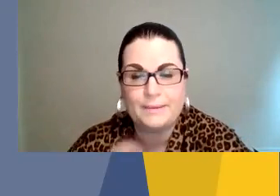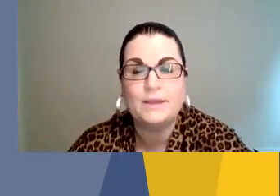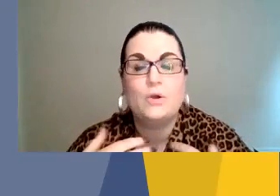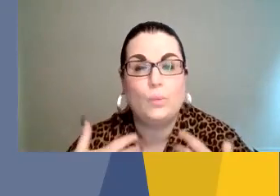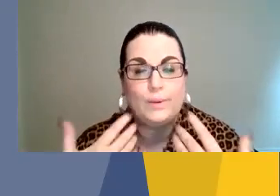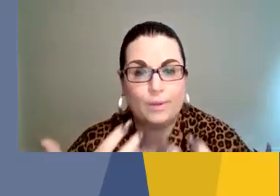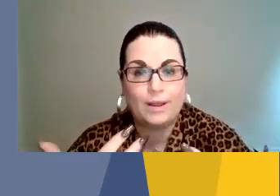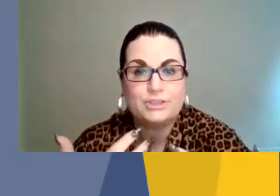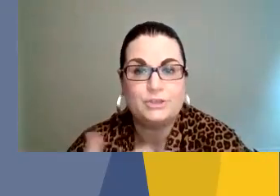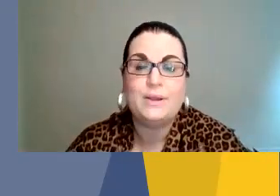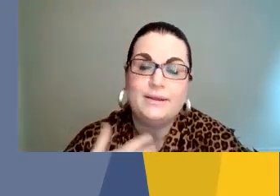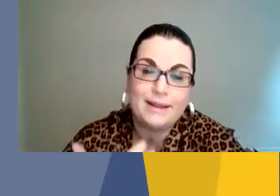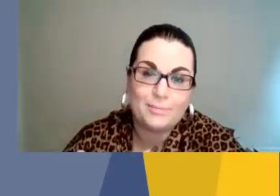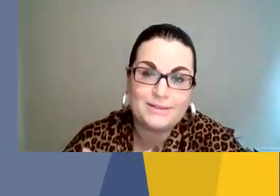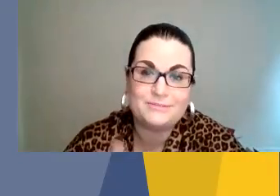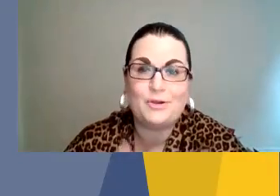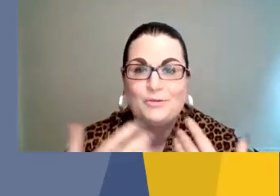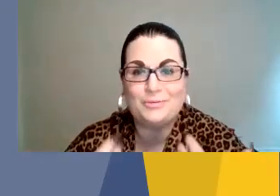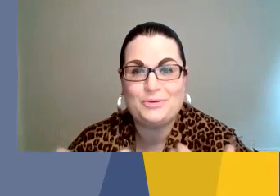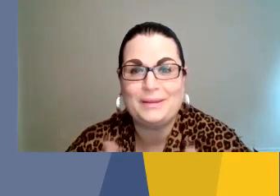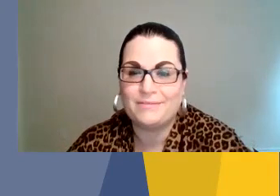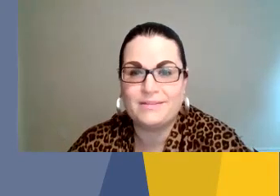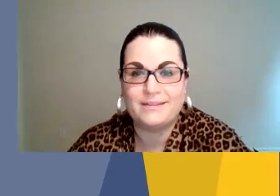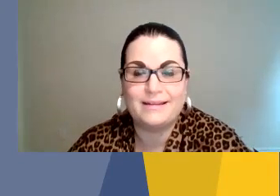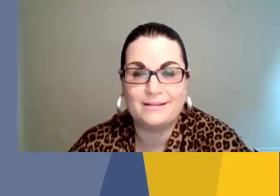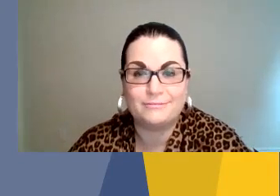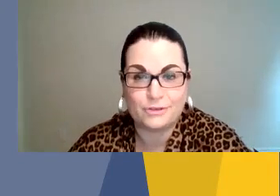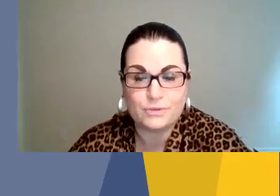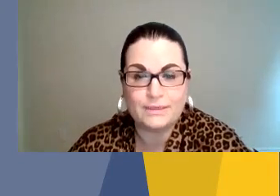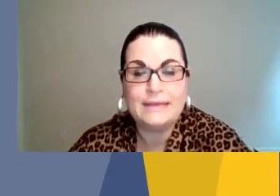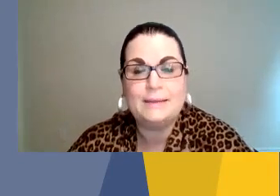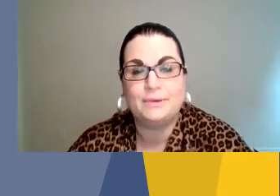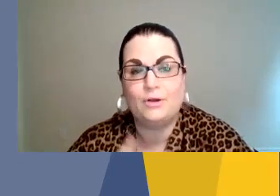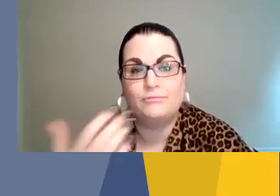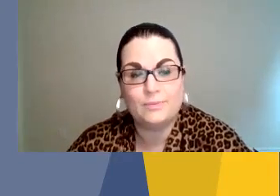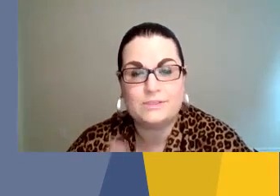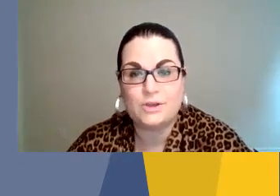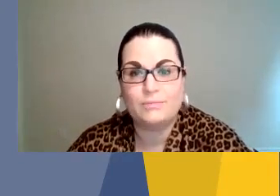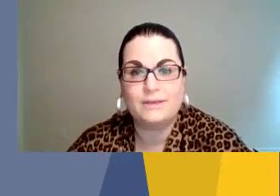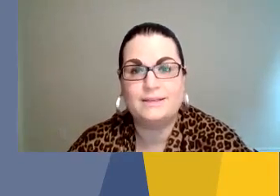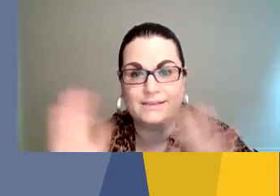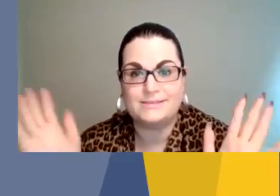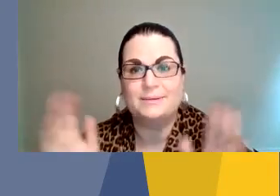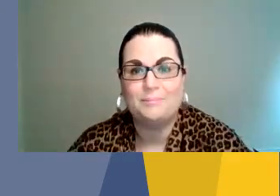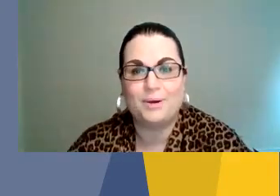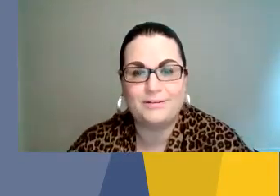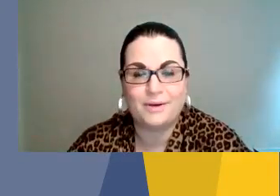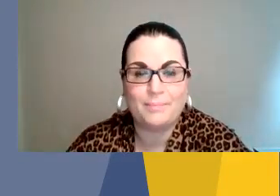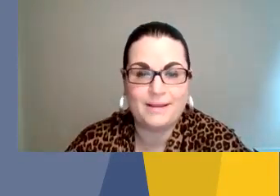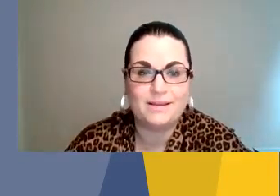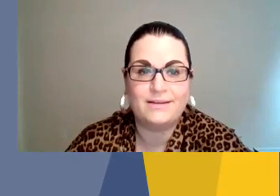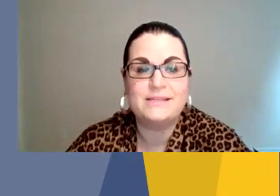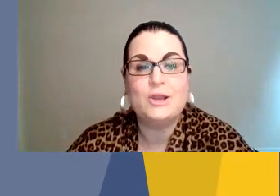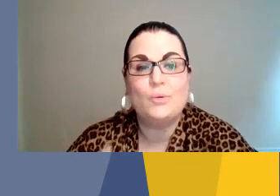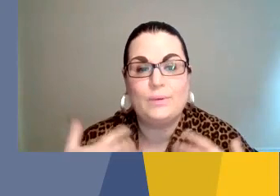you may be, we will come to you. Now, because of COVID, we're doing everything virtually, but hopefully once COVID is part of